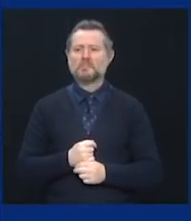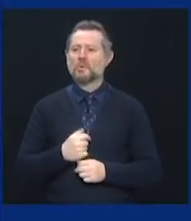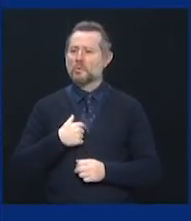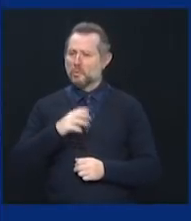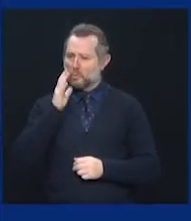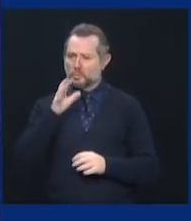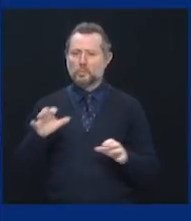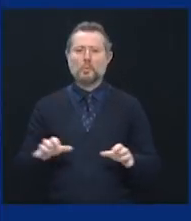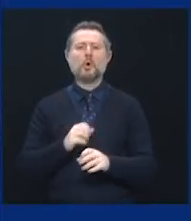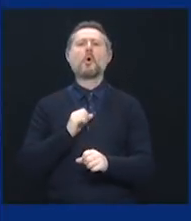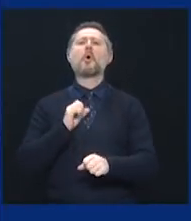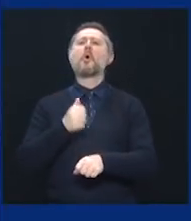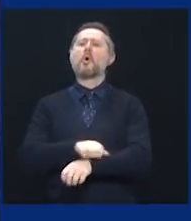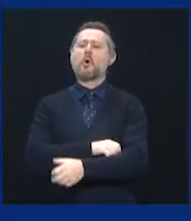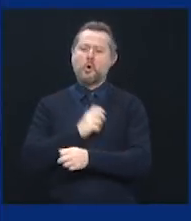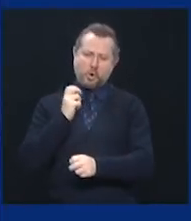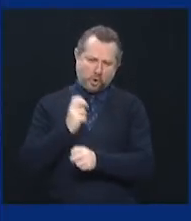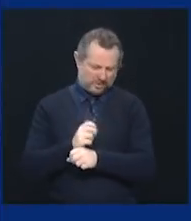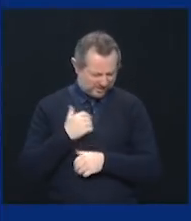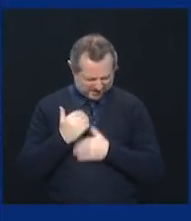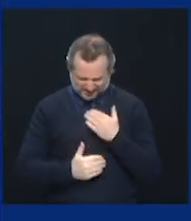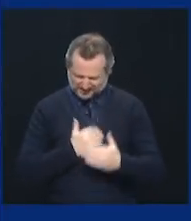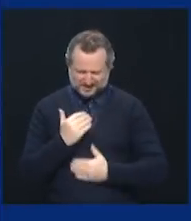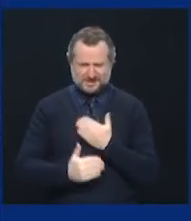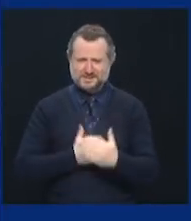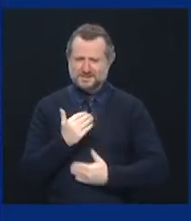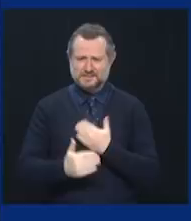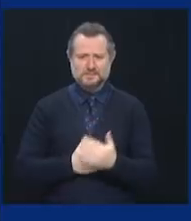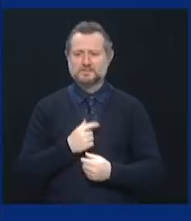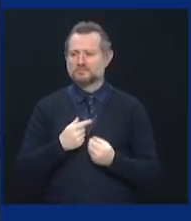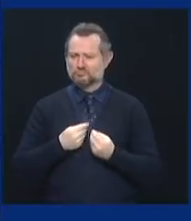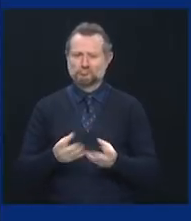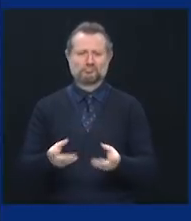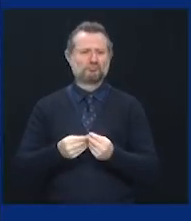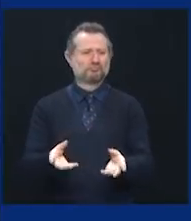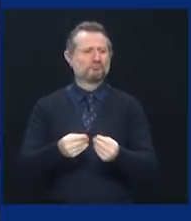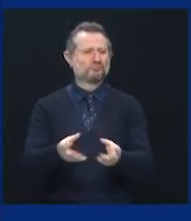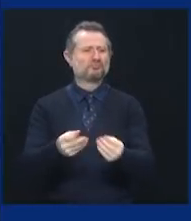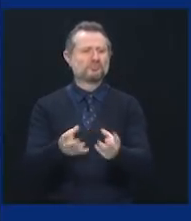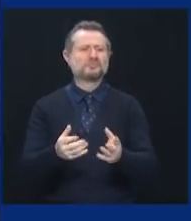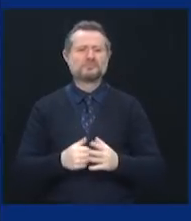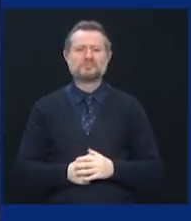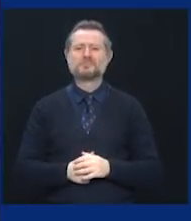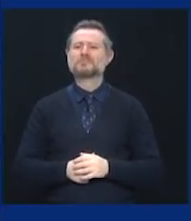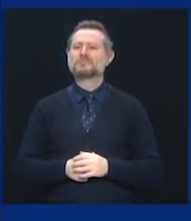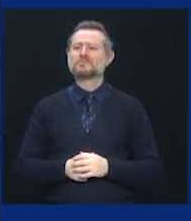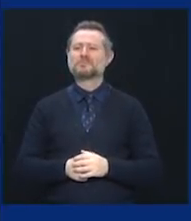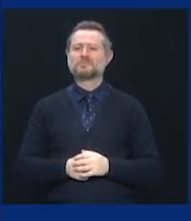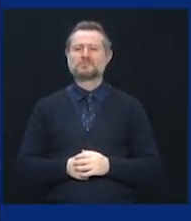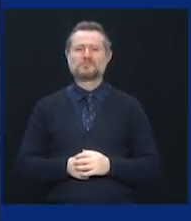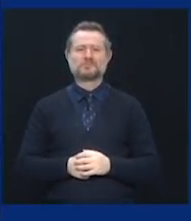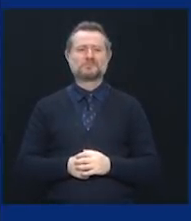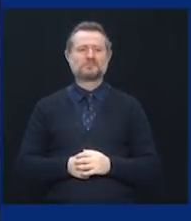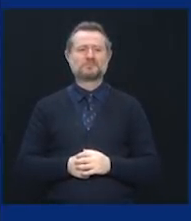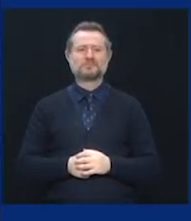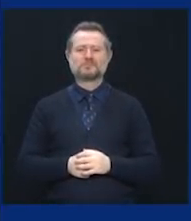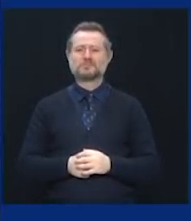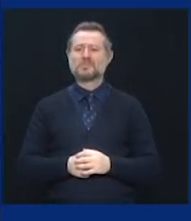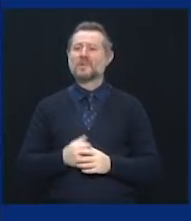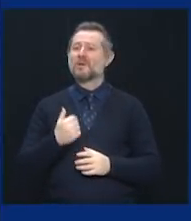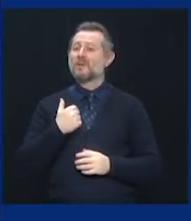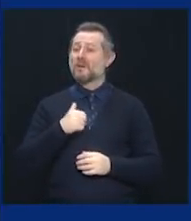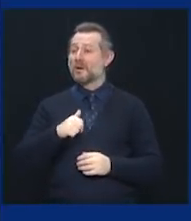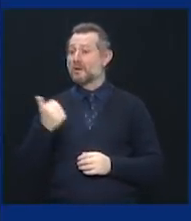Someday I'll explain it to you what it means. We will get the access. Our bigger